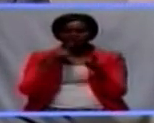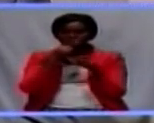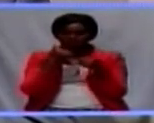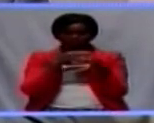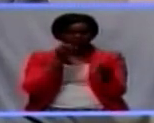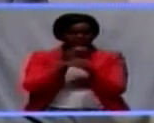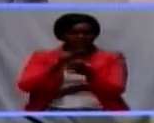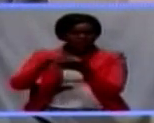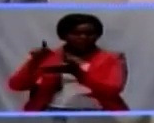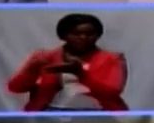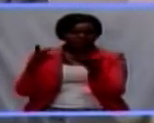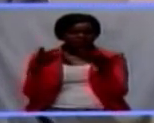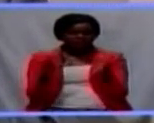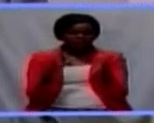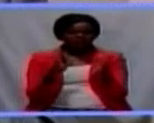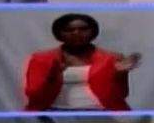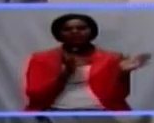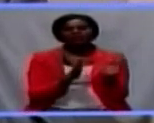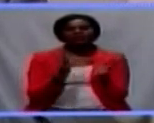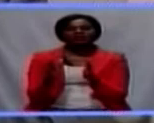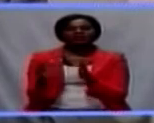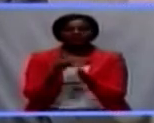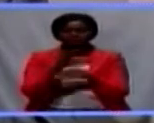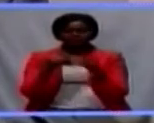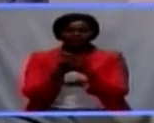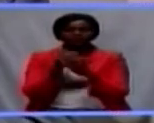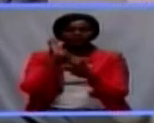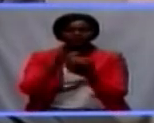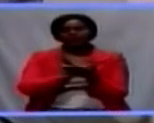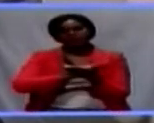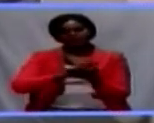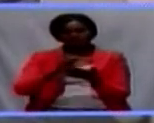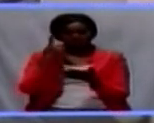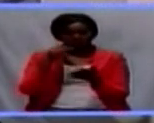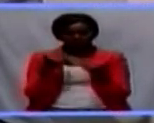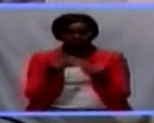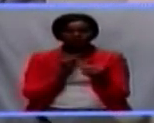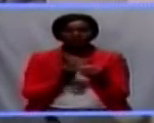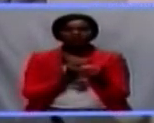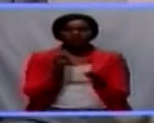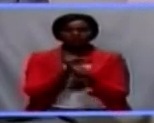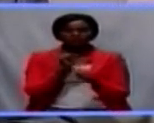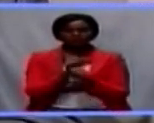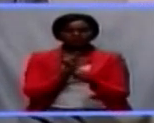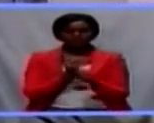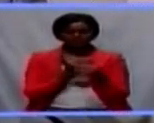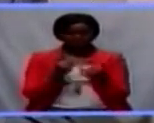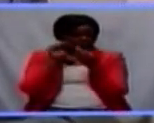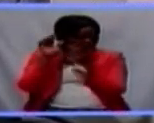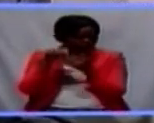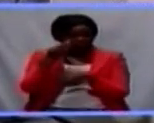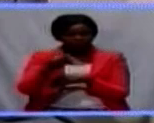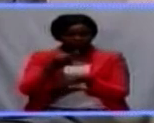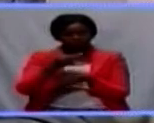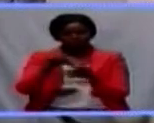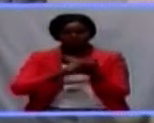paid their principal taxes, their interest and penalties will be dropped. For now, we are doing it manually, but we are hoping that by Friday next